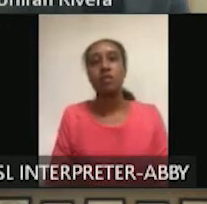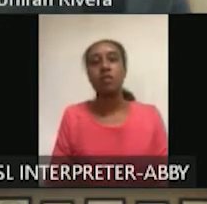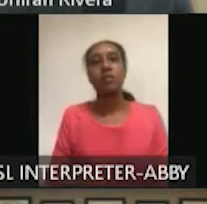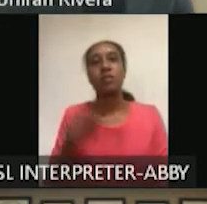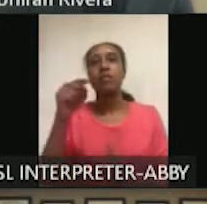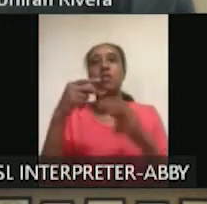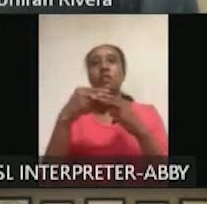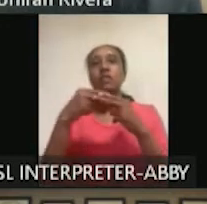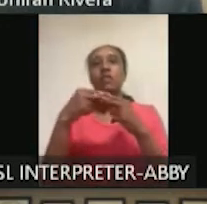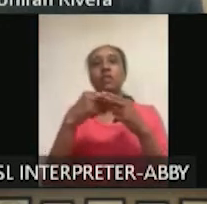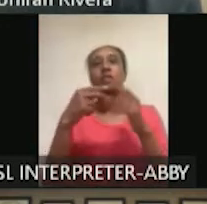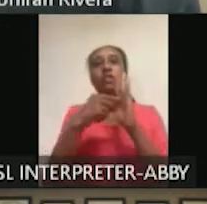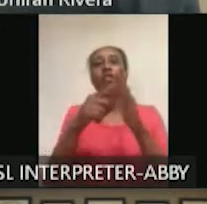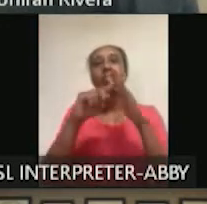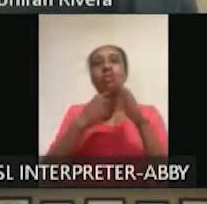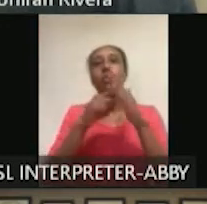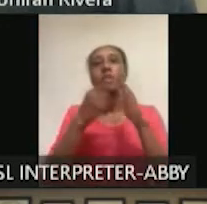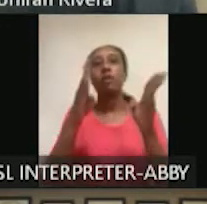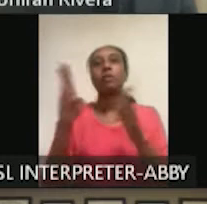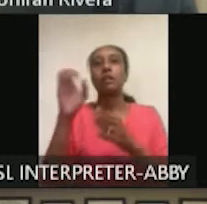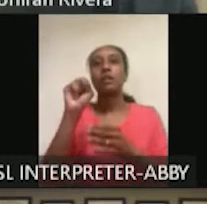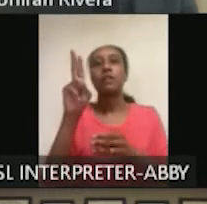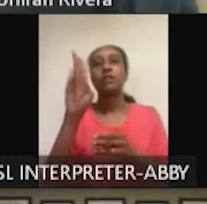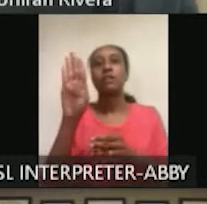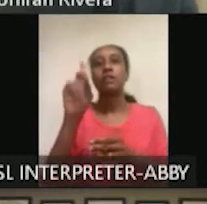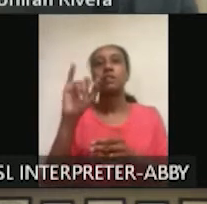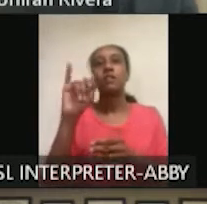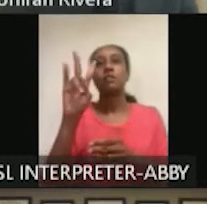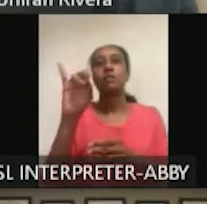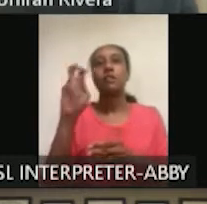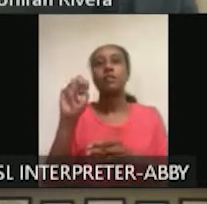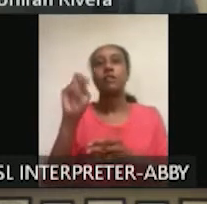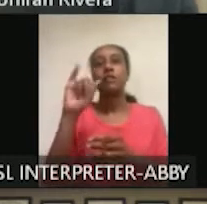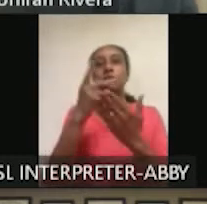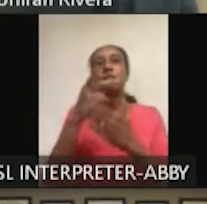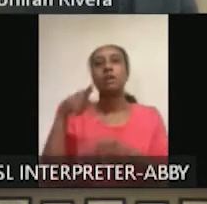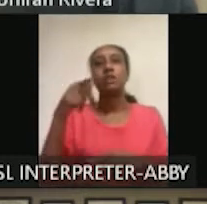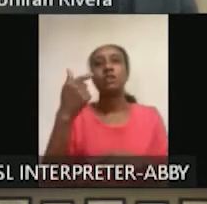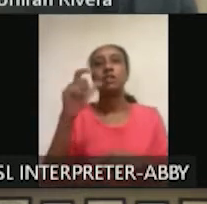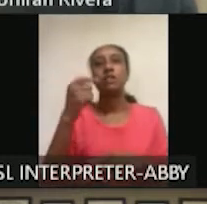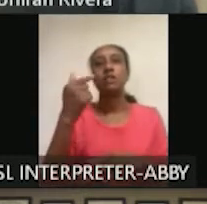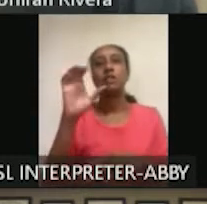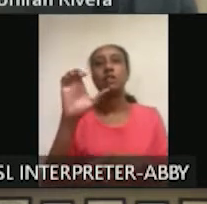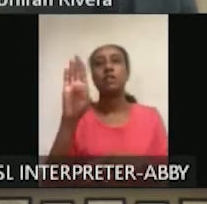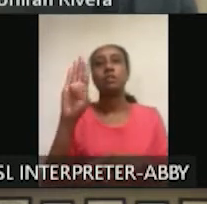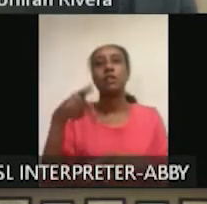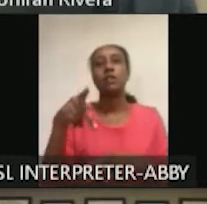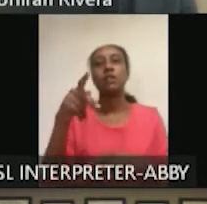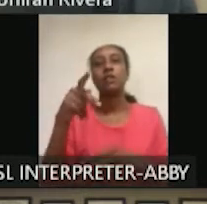This slide exhibits the preliminary plan of subdivision as approved by PGCPB Resolution Number